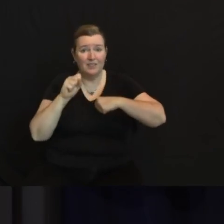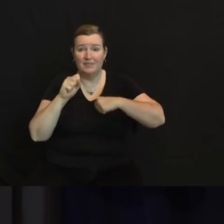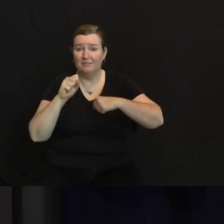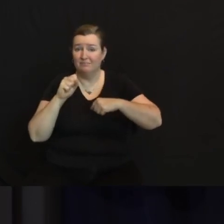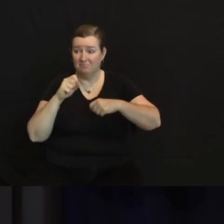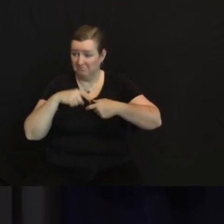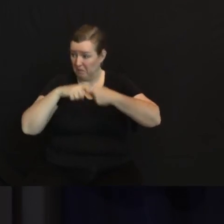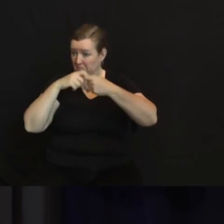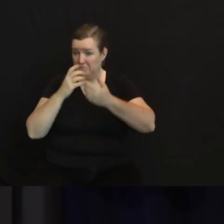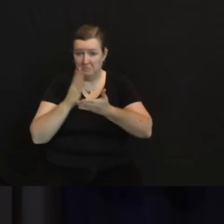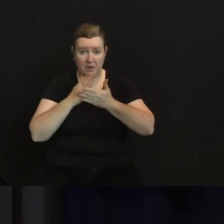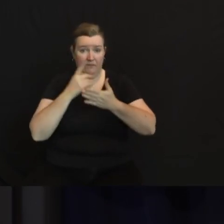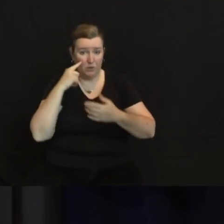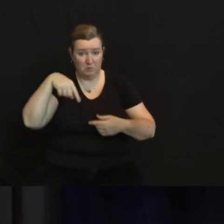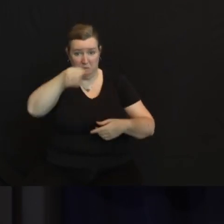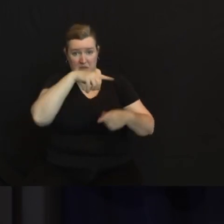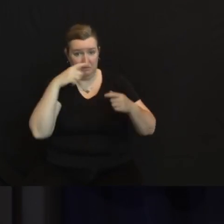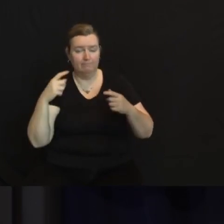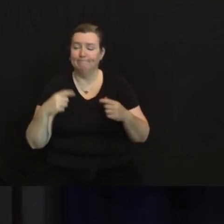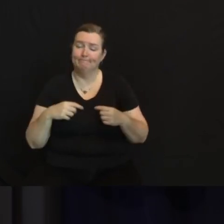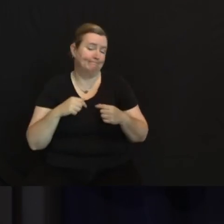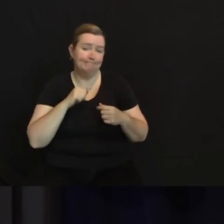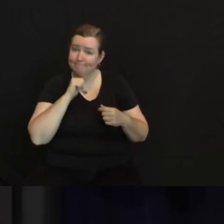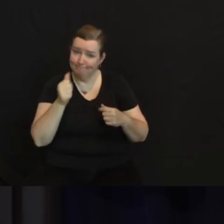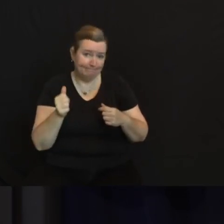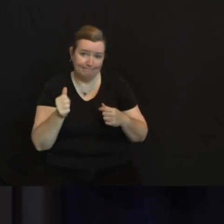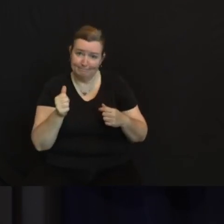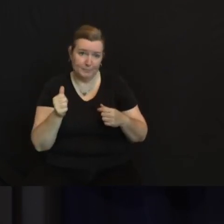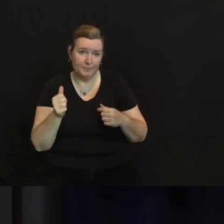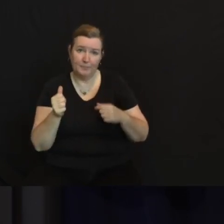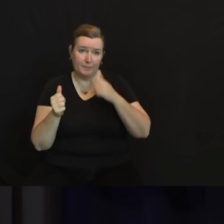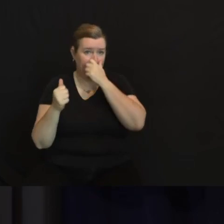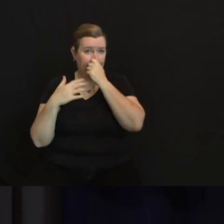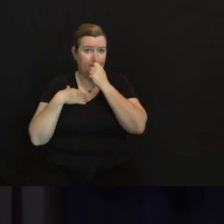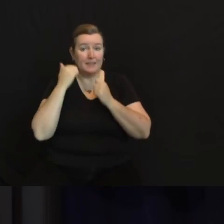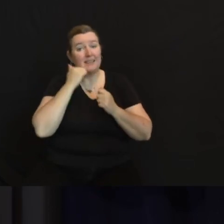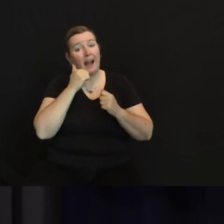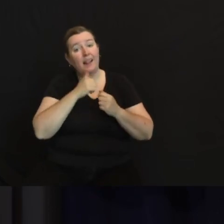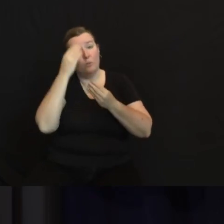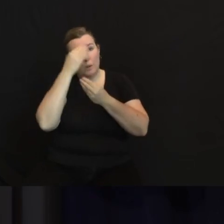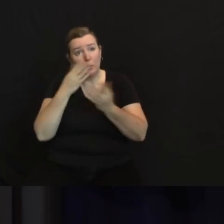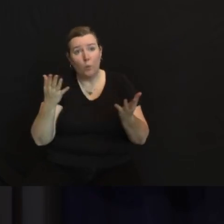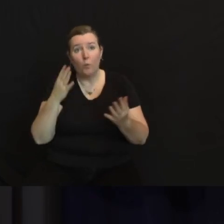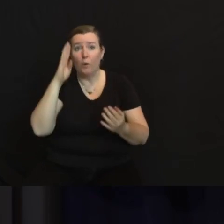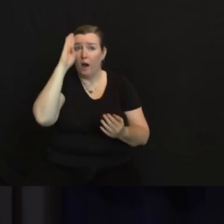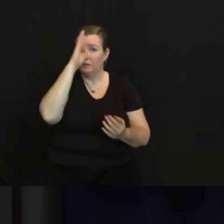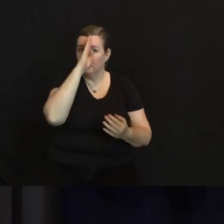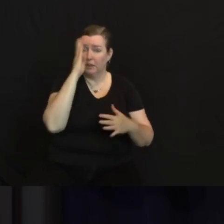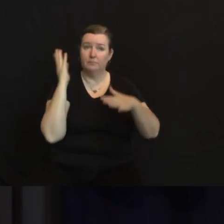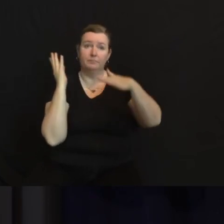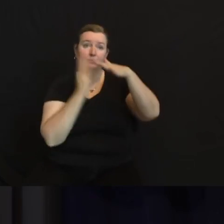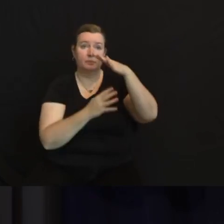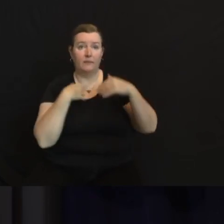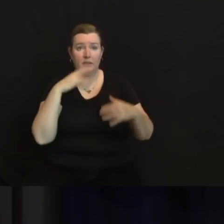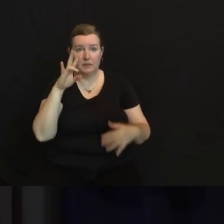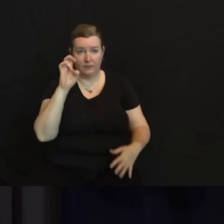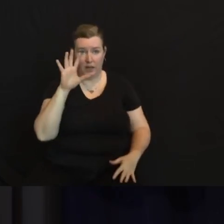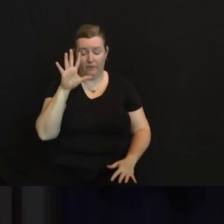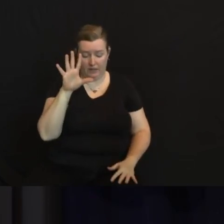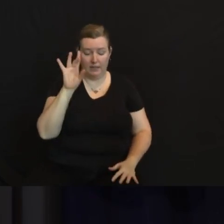continue this fight. Moving on to my daily report, as the governor shared, our hospitals reported